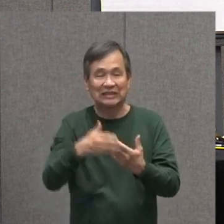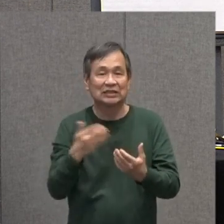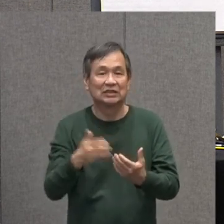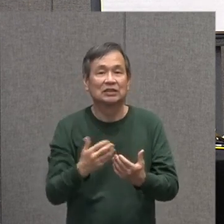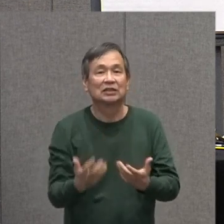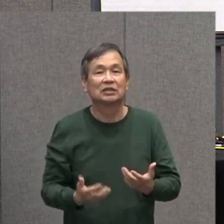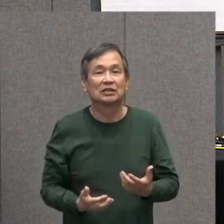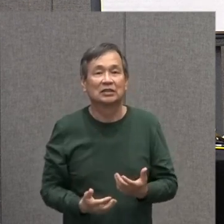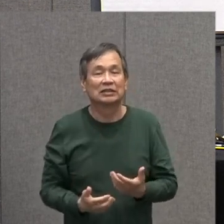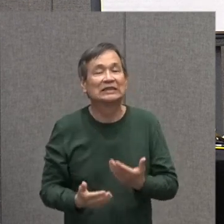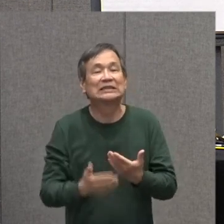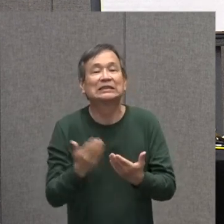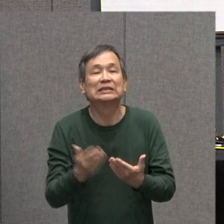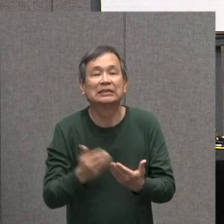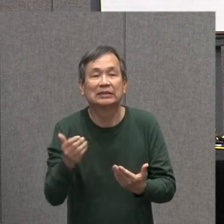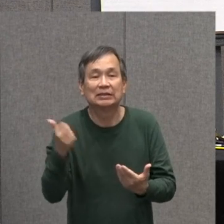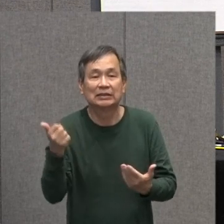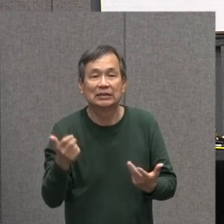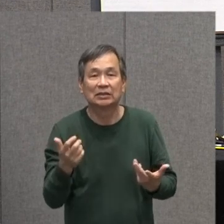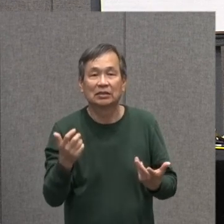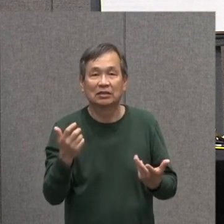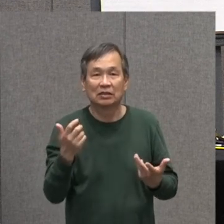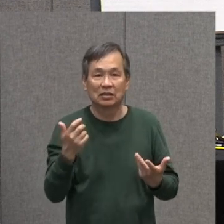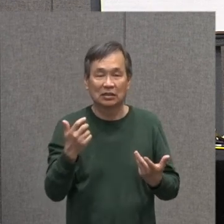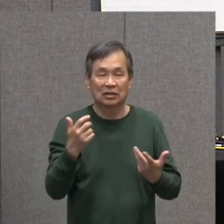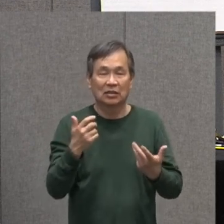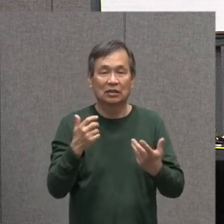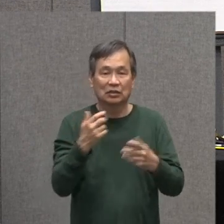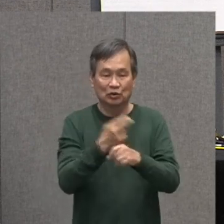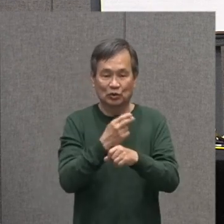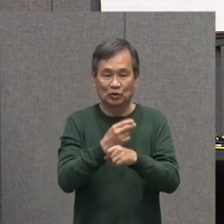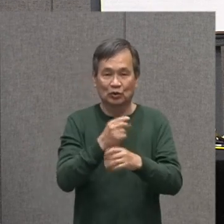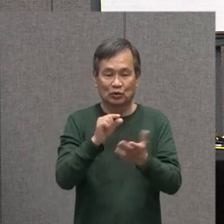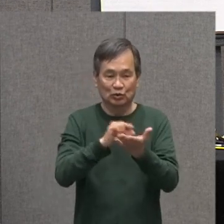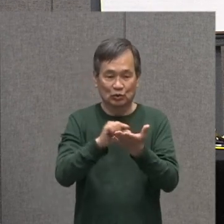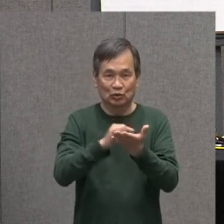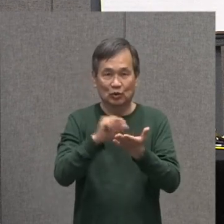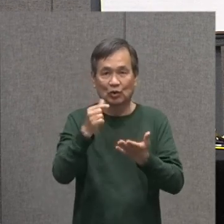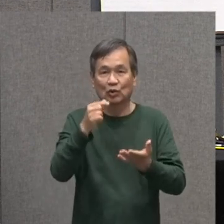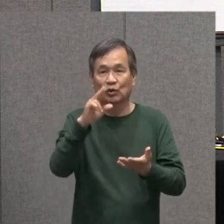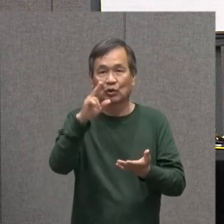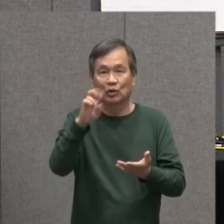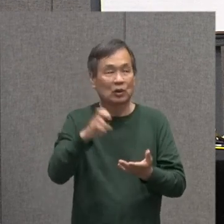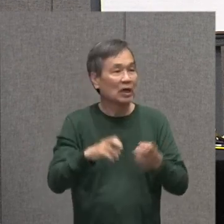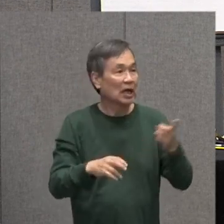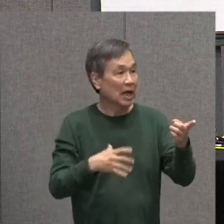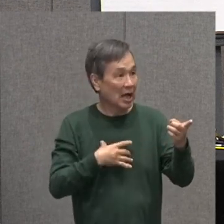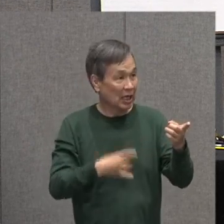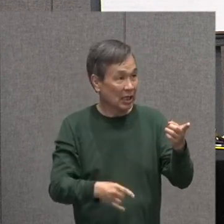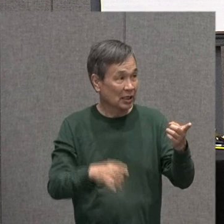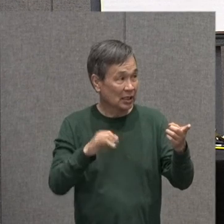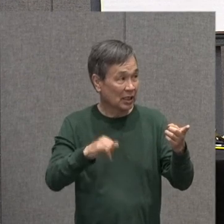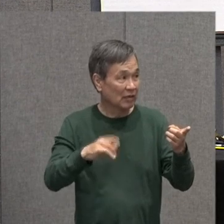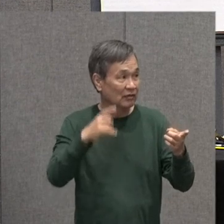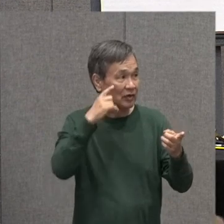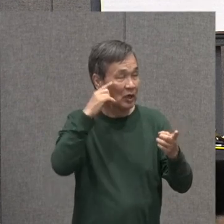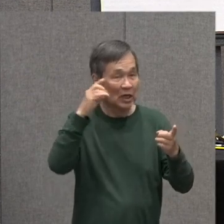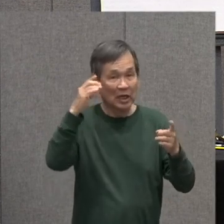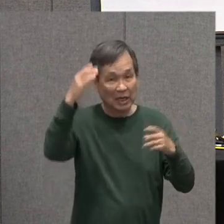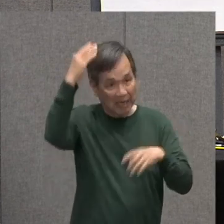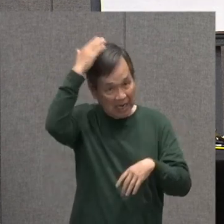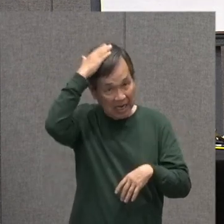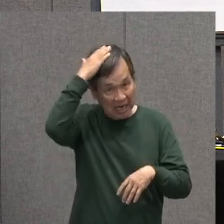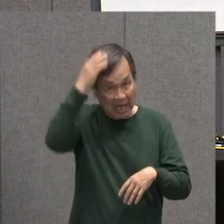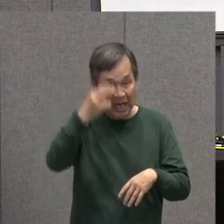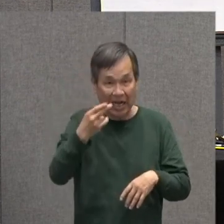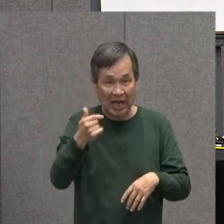flat. That's right. And much easier to glue down. You can use a lot of glue on there to get it secure. That would make a fine top to a top hat. Absolutely. In fact, it might be how